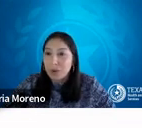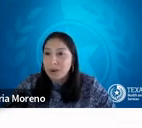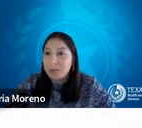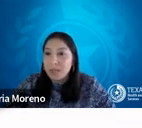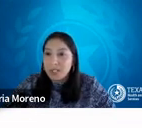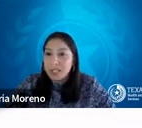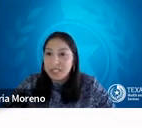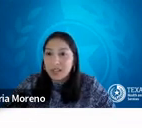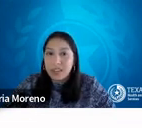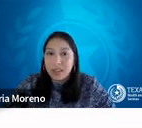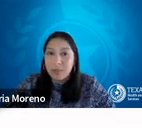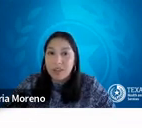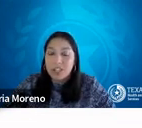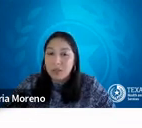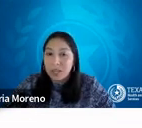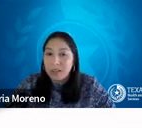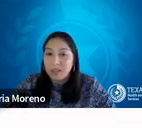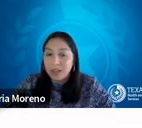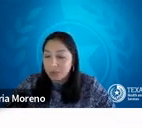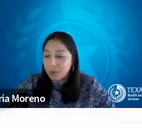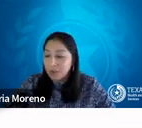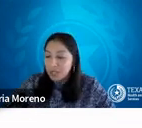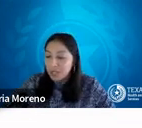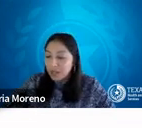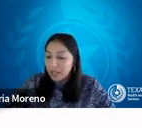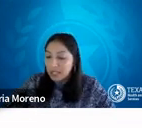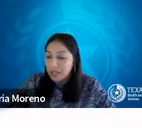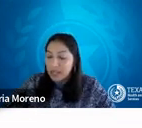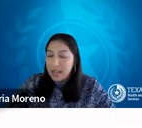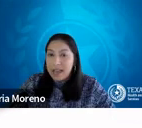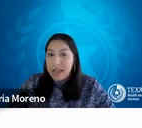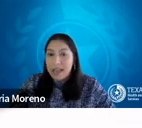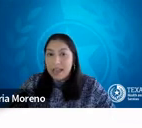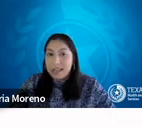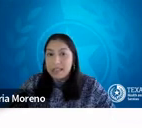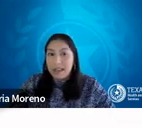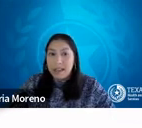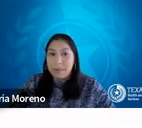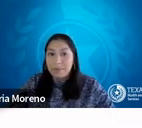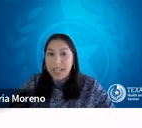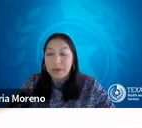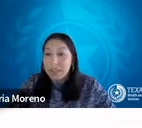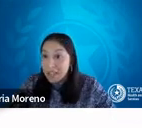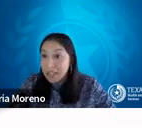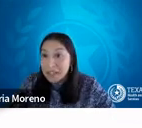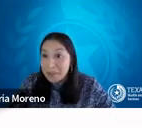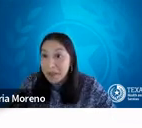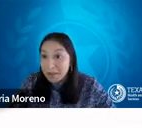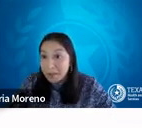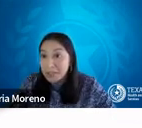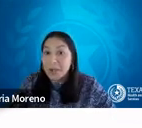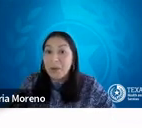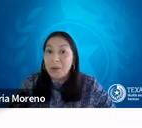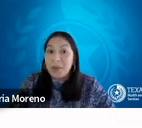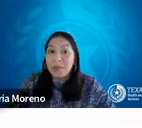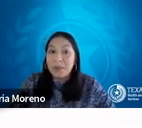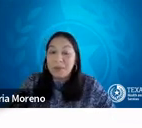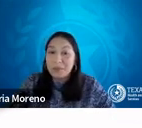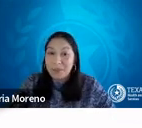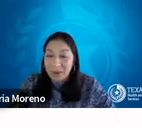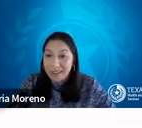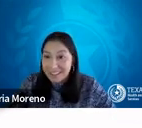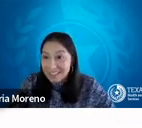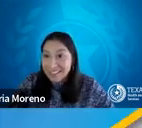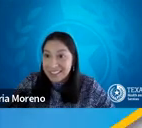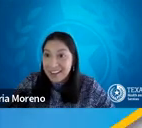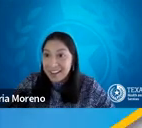and I'm a program specialist here at the Prevention and Behavioral Health Promotion Unit. And I know that that's a mouthful, so we will